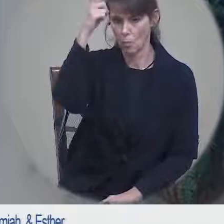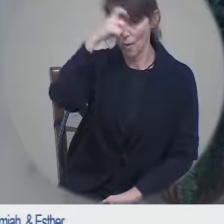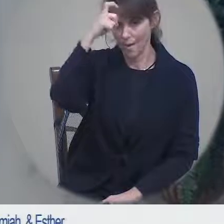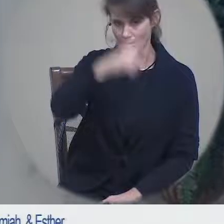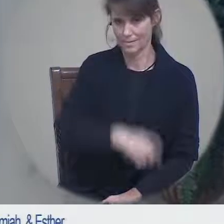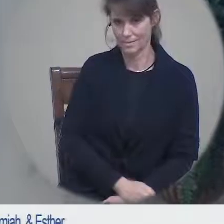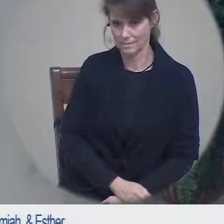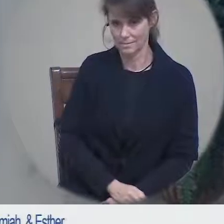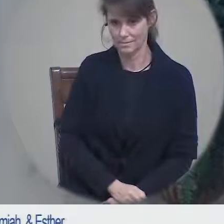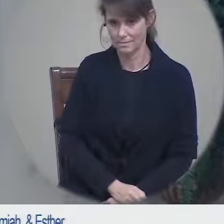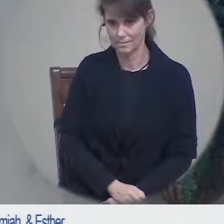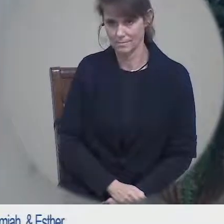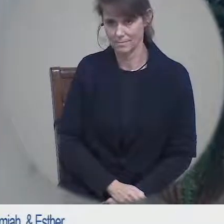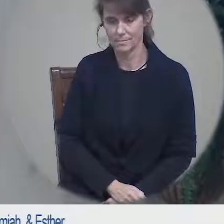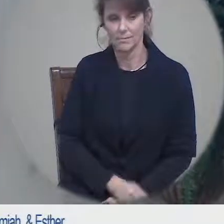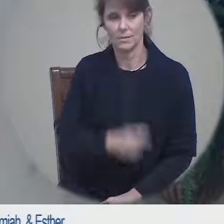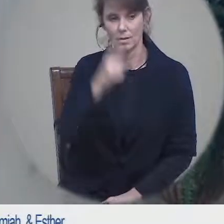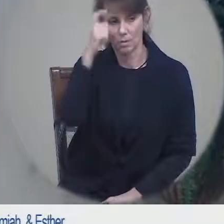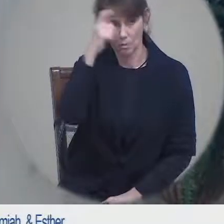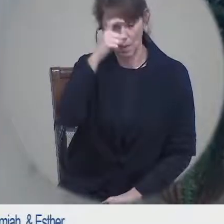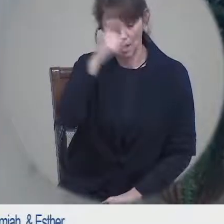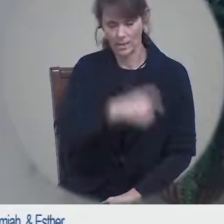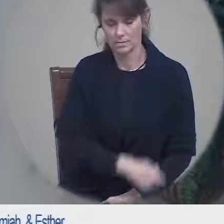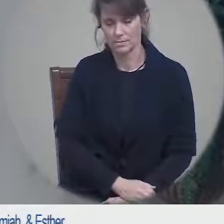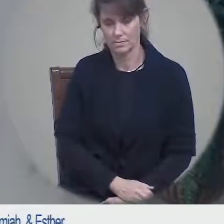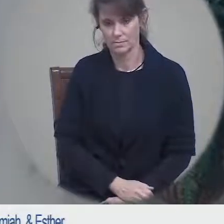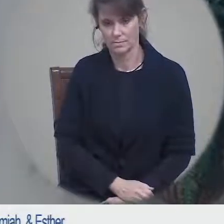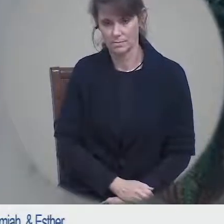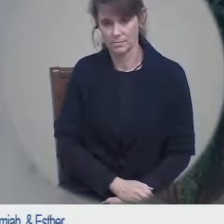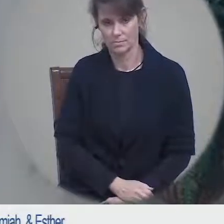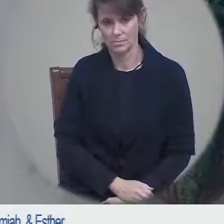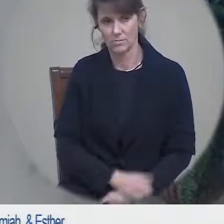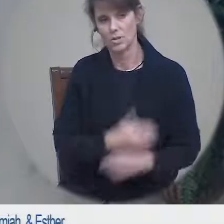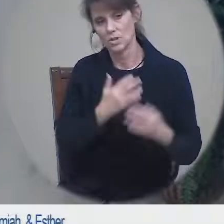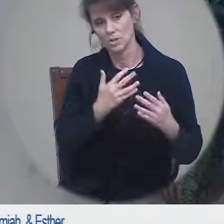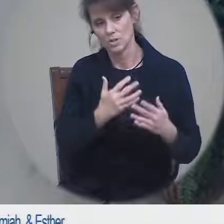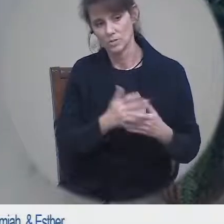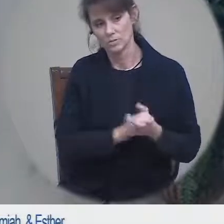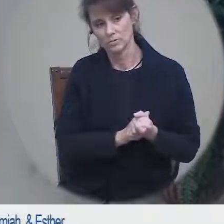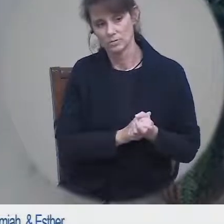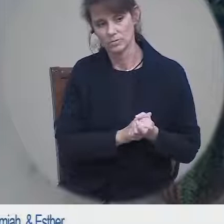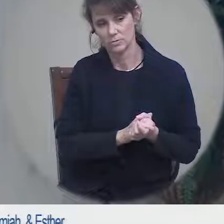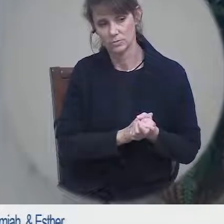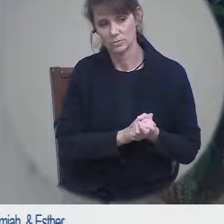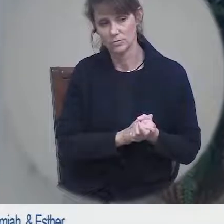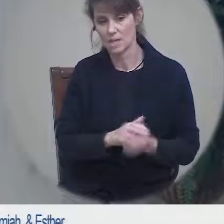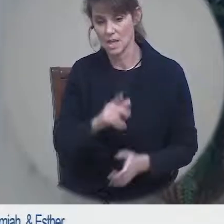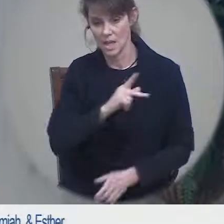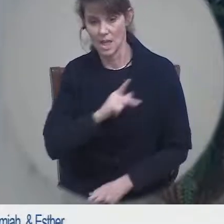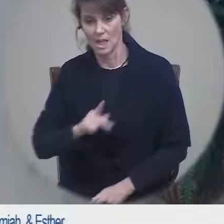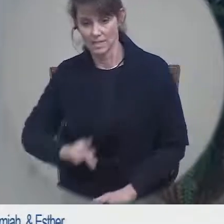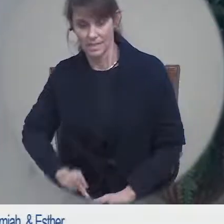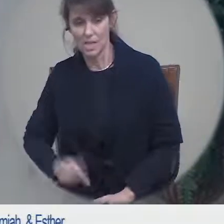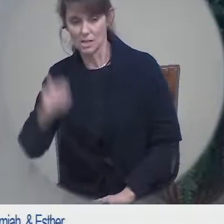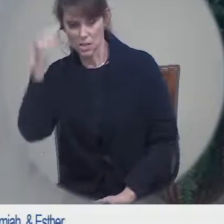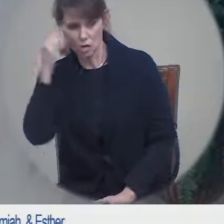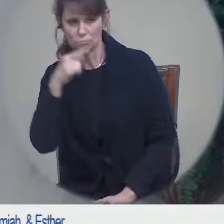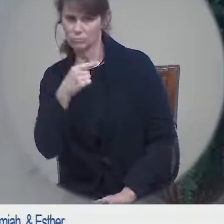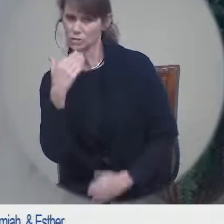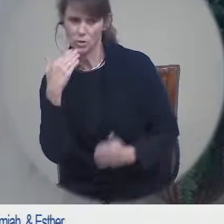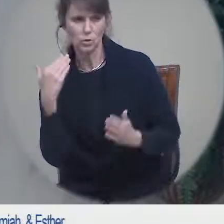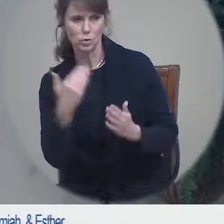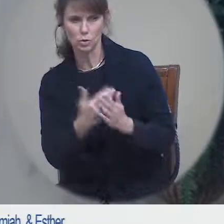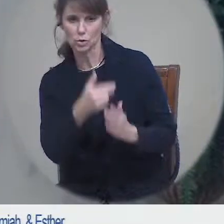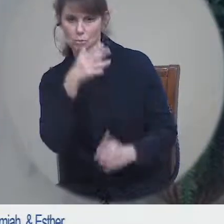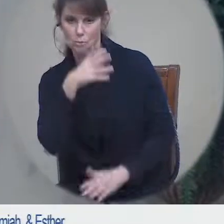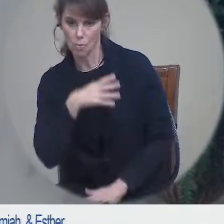more so that he was going to do whatever she asked. And we even see that continue in chapter 7